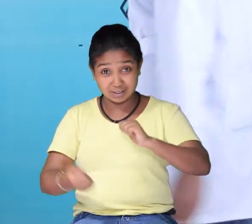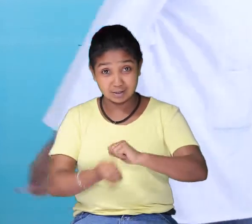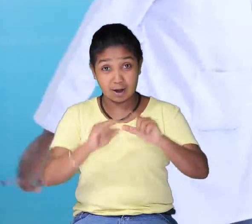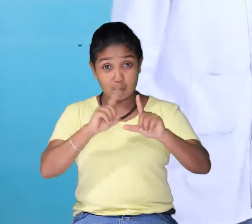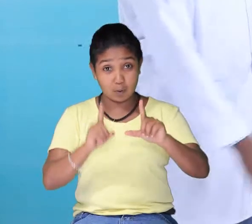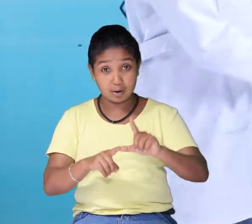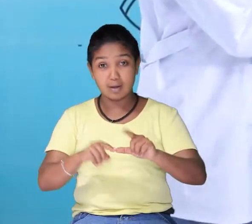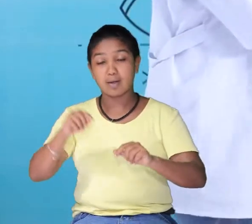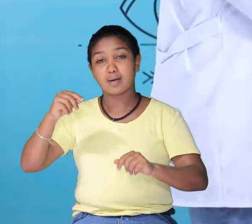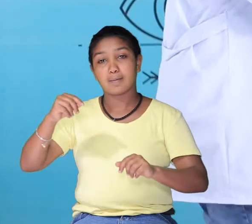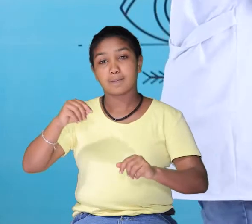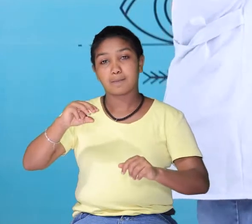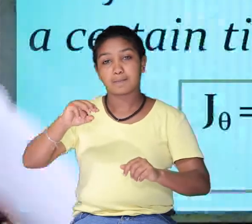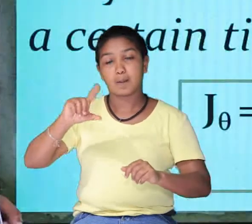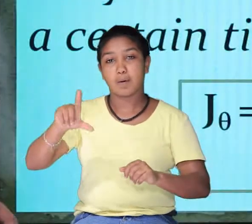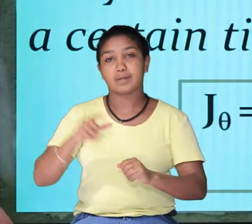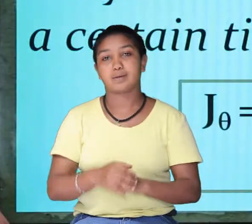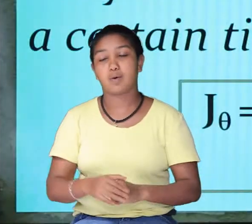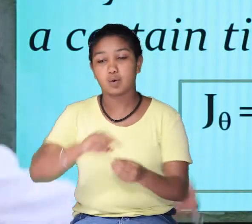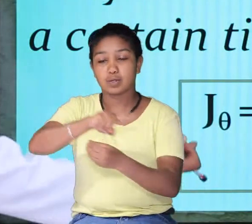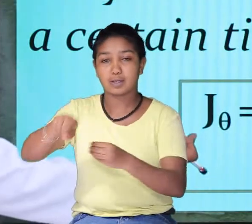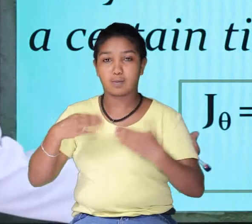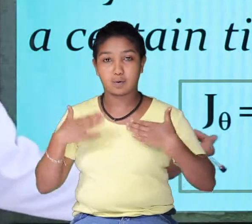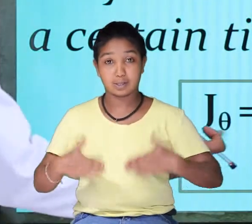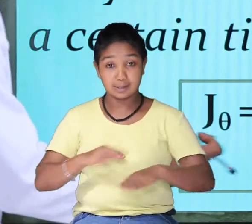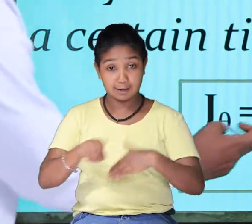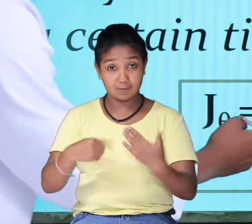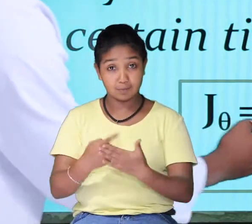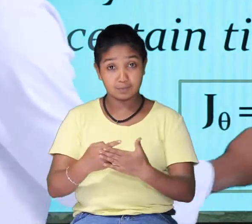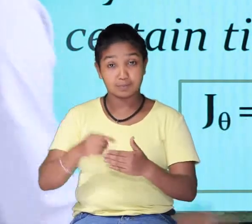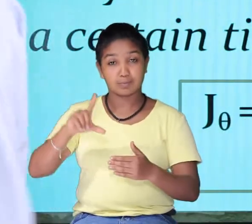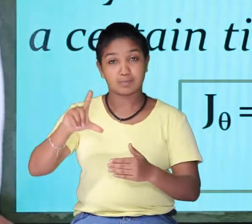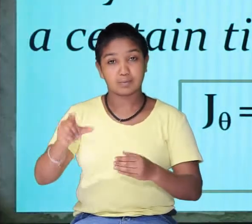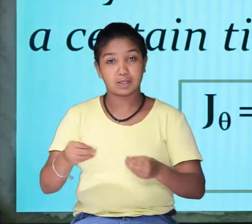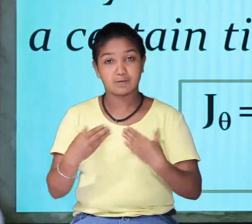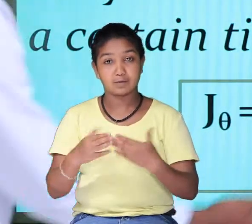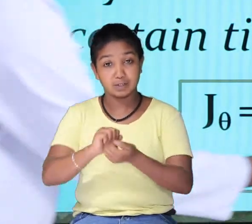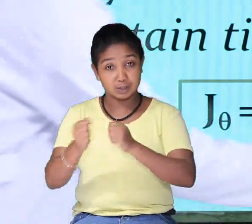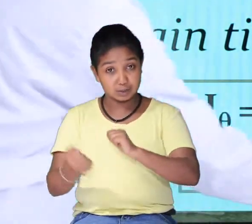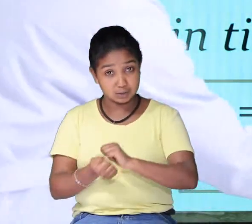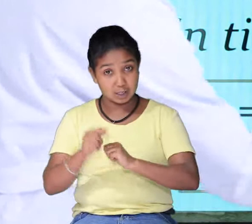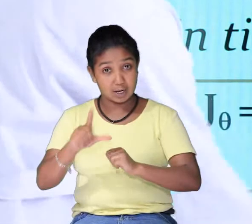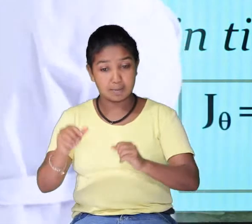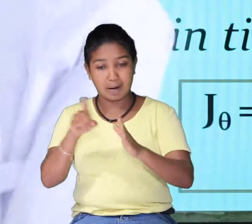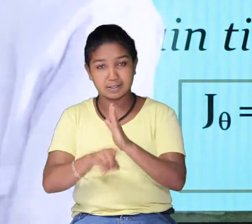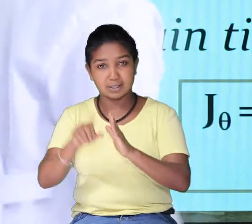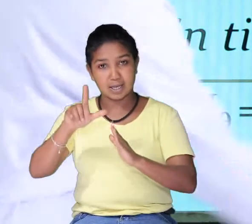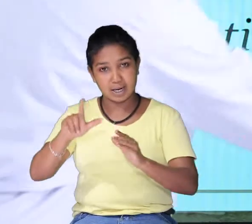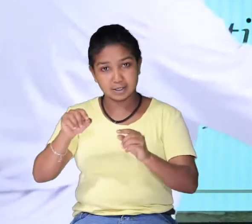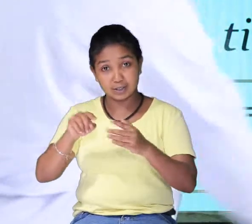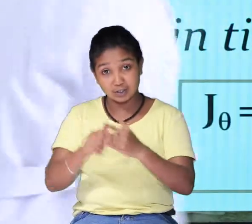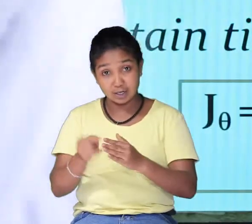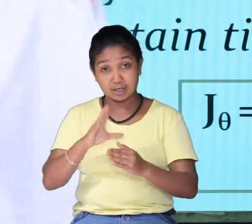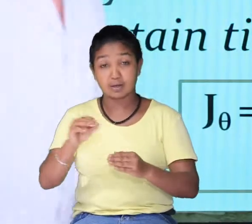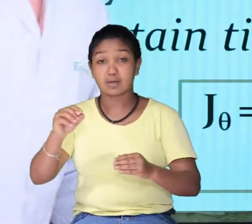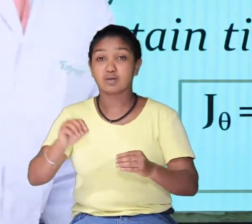angular momentum of a rotating body. Therefore, angular momentum can be given as change in L final minus L initial,